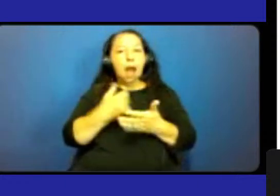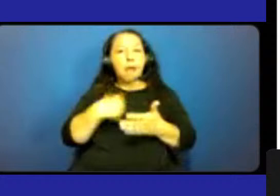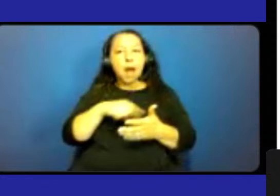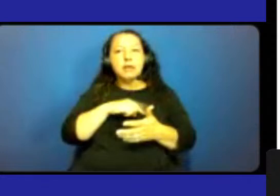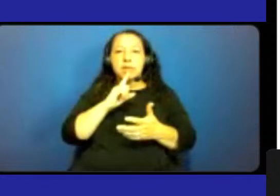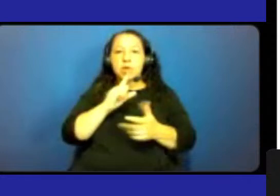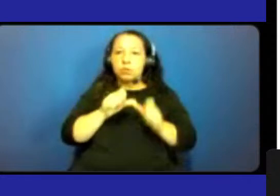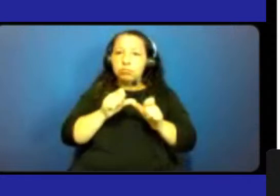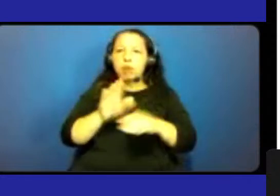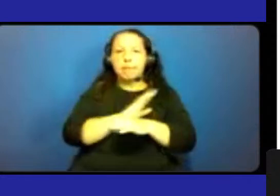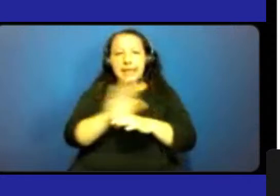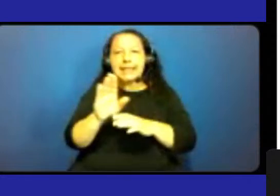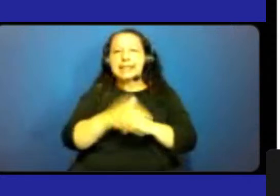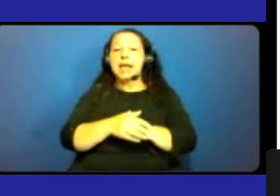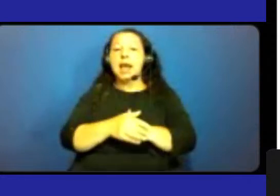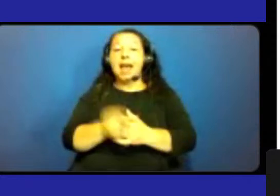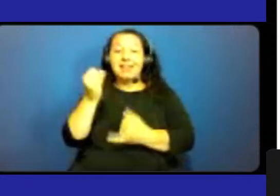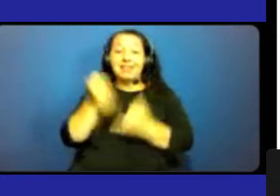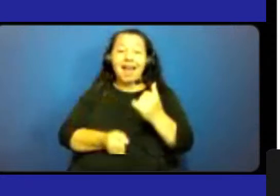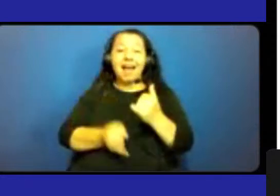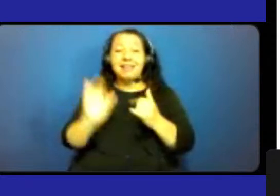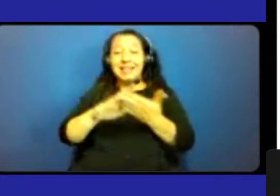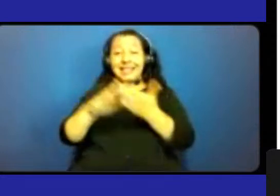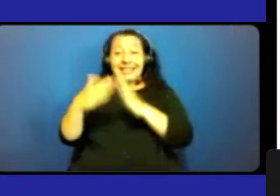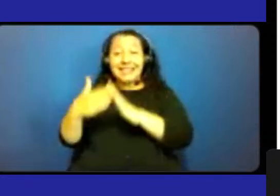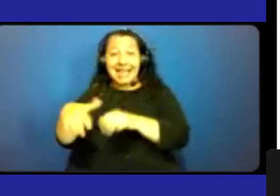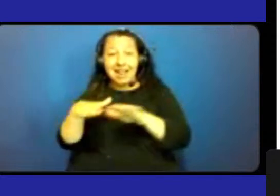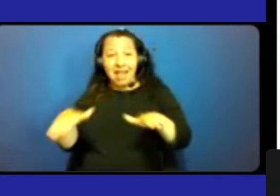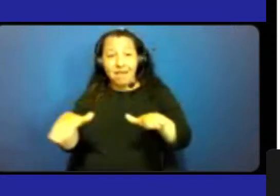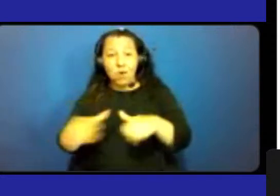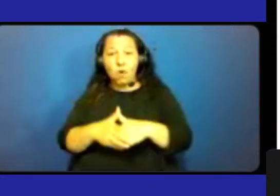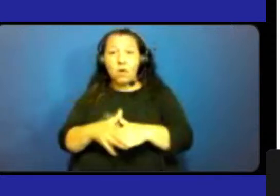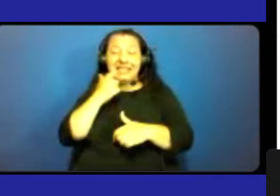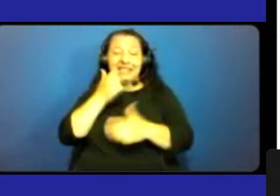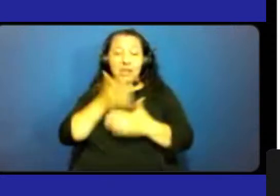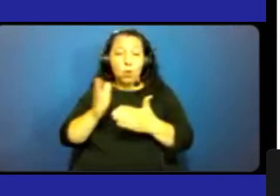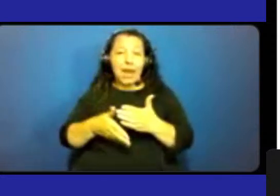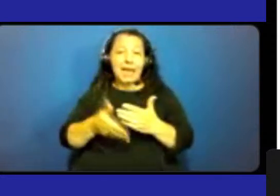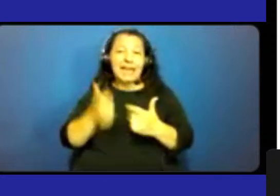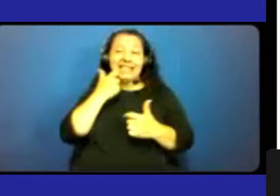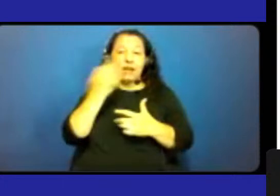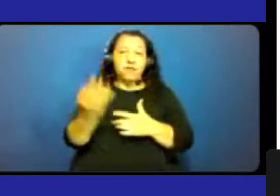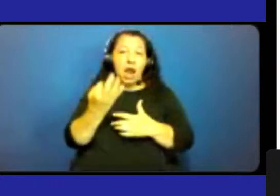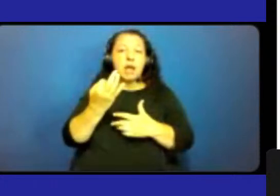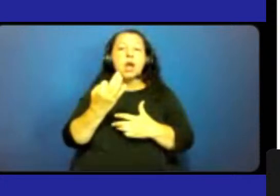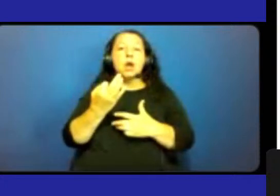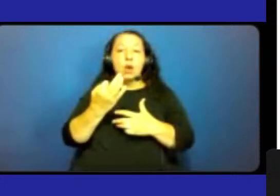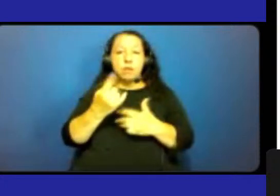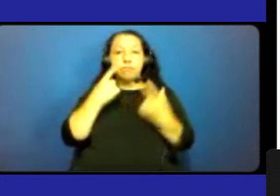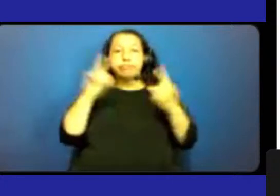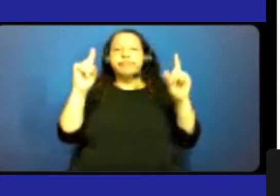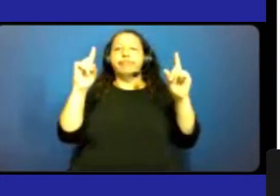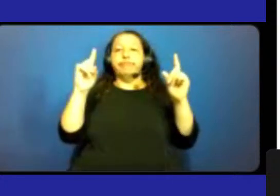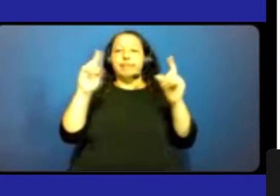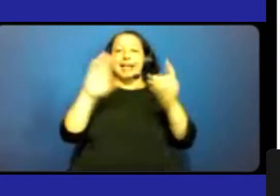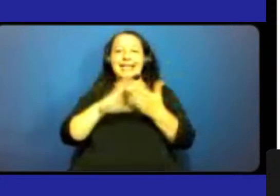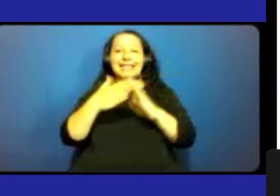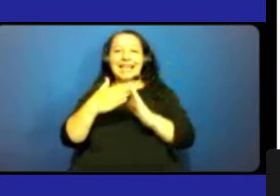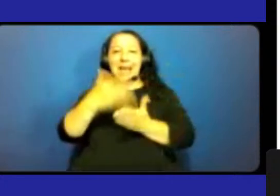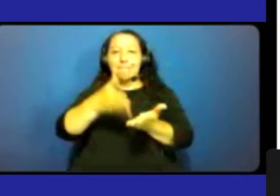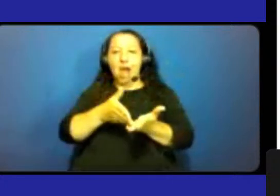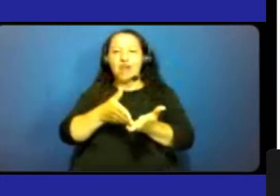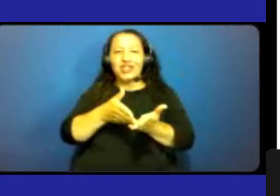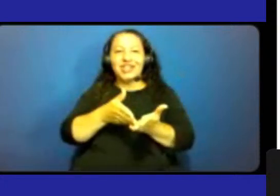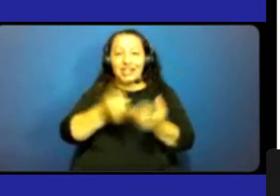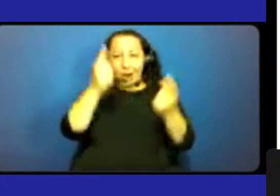city level, just this weekend, or I guess on Friday, reached a city budget agreement. Just before the meeting started, I